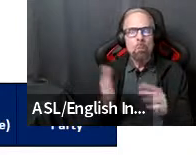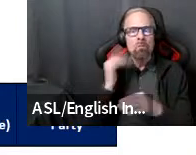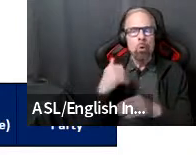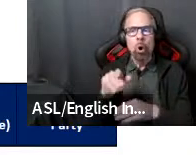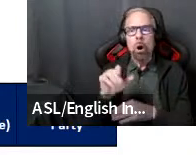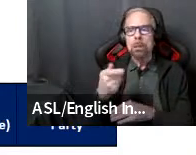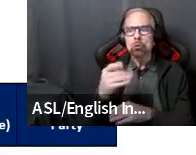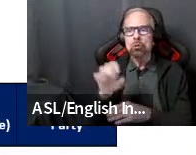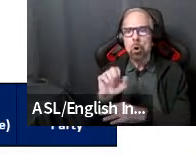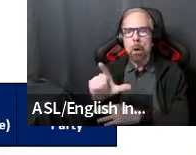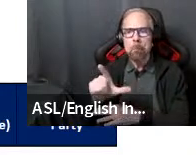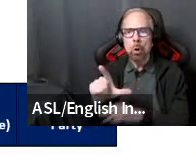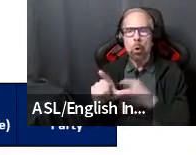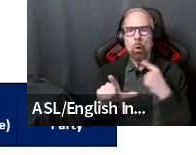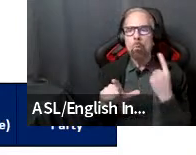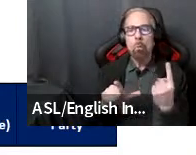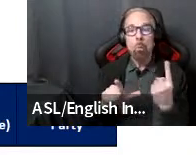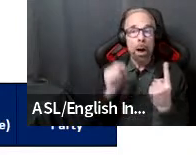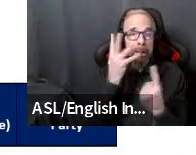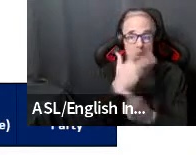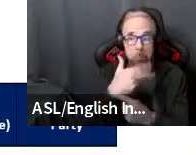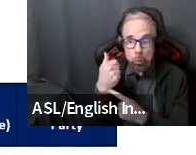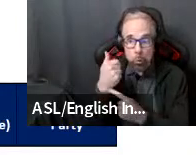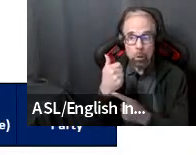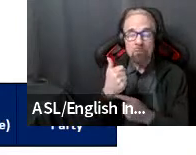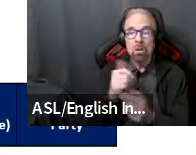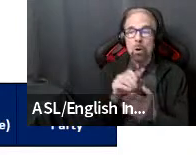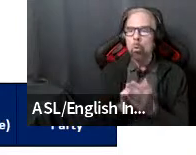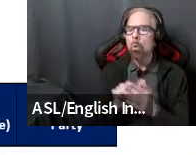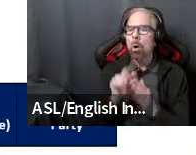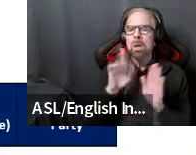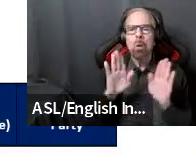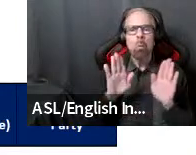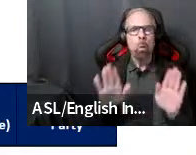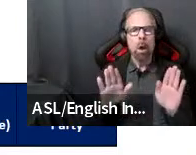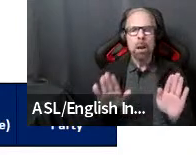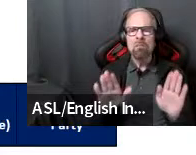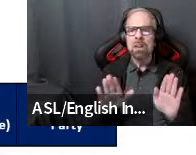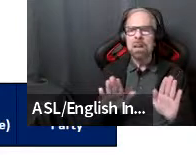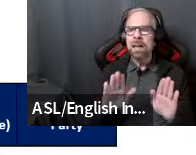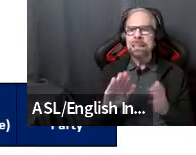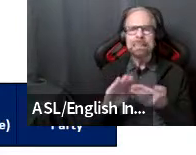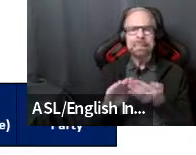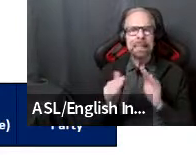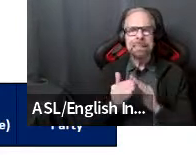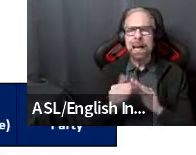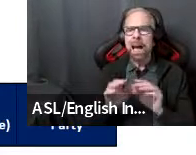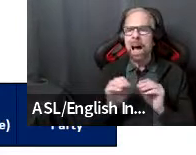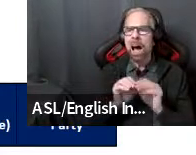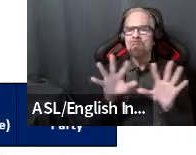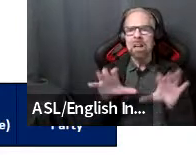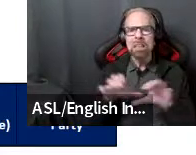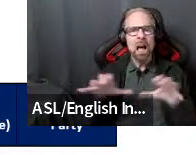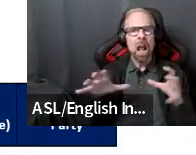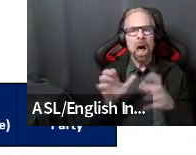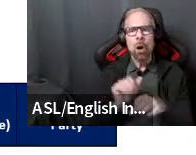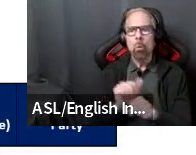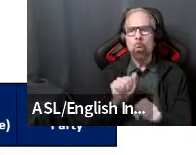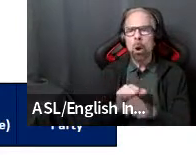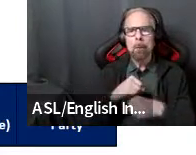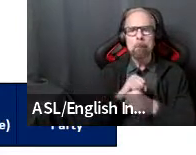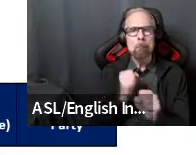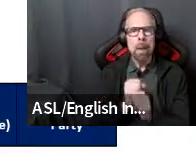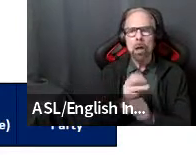it's beautiful. It's going to be phenomenal. The city obviously has done so much work to make the waterfront